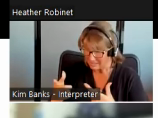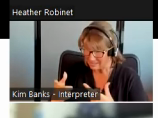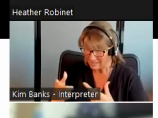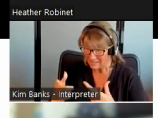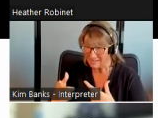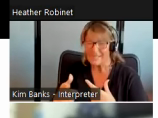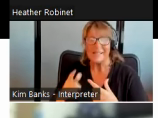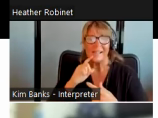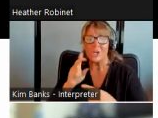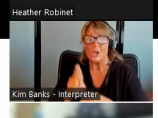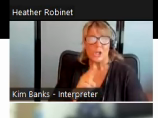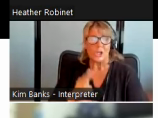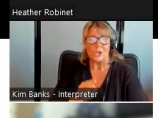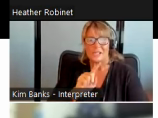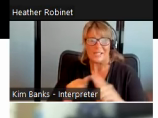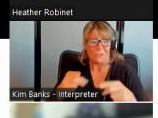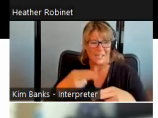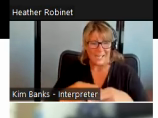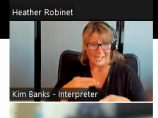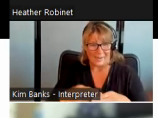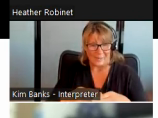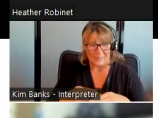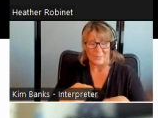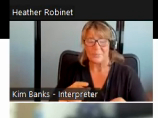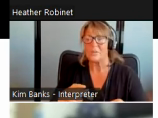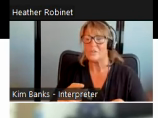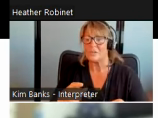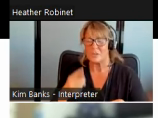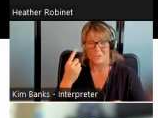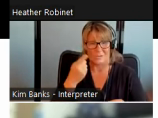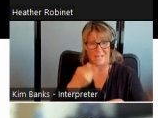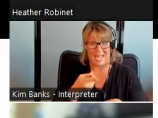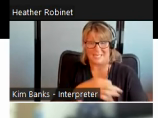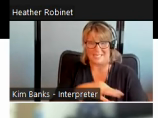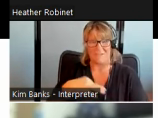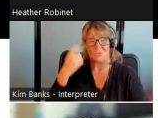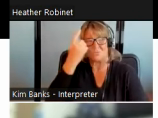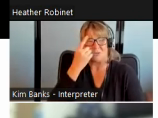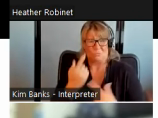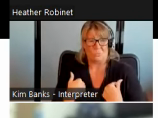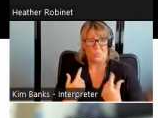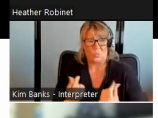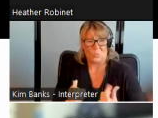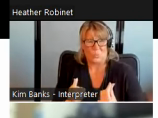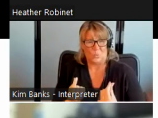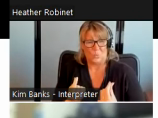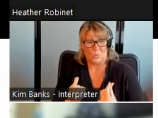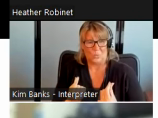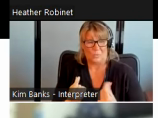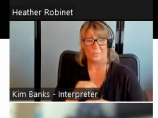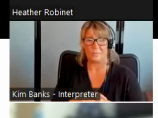go by an alternative name. And she was wondering, what should she do in this case?